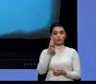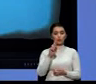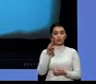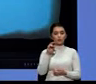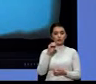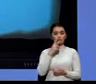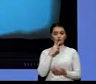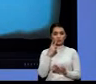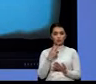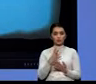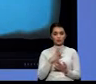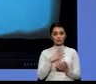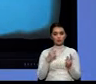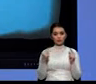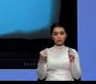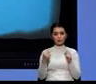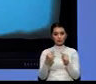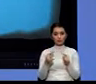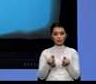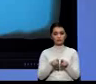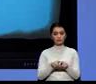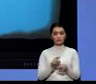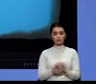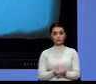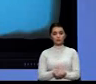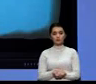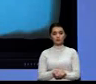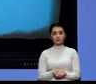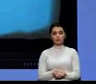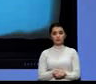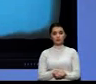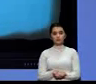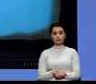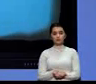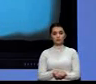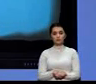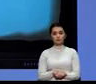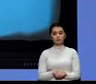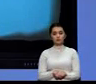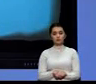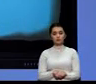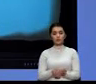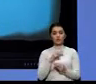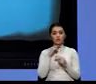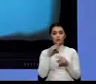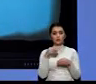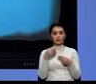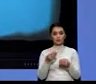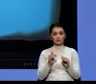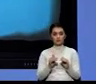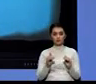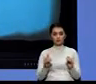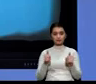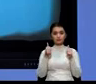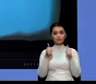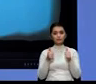O'qday tikildi. To'g'ri, tik tikildi. E'tibor bering